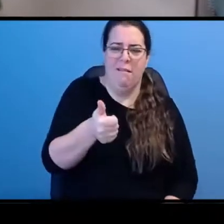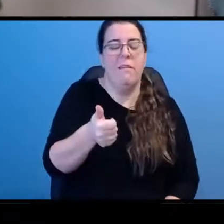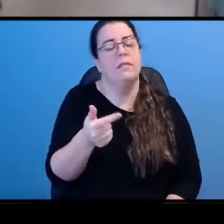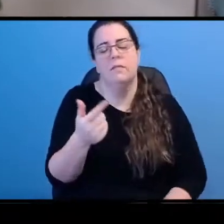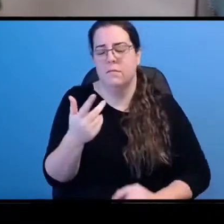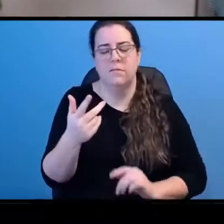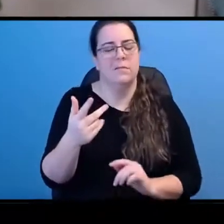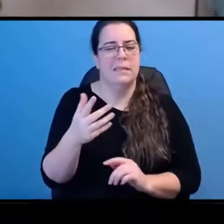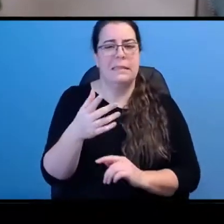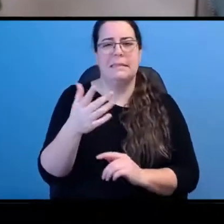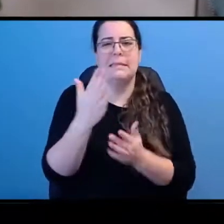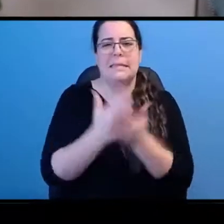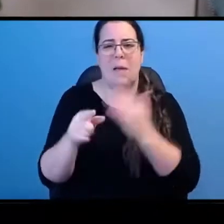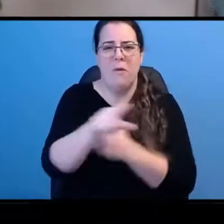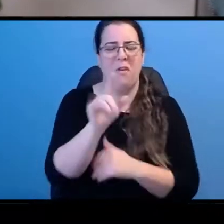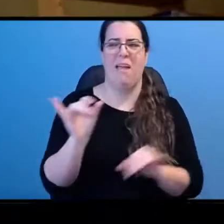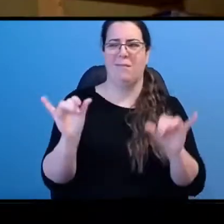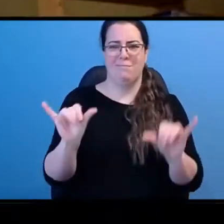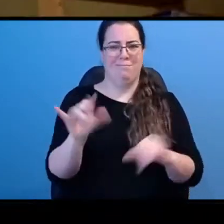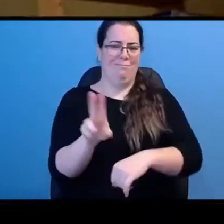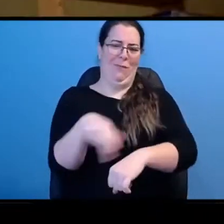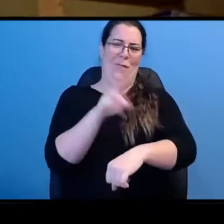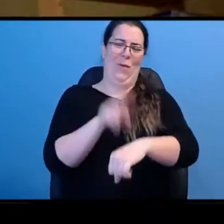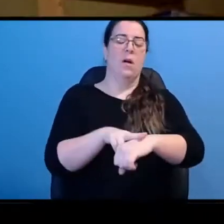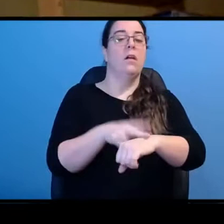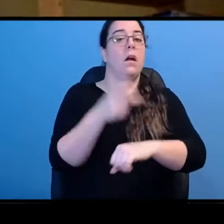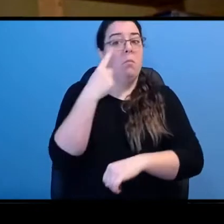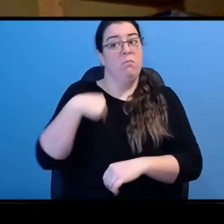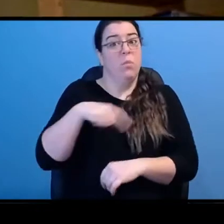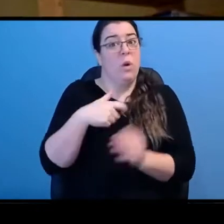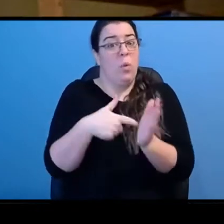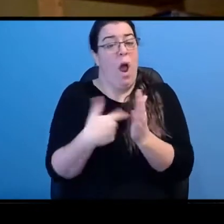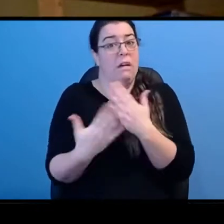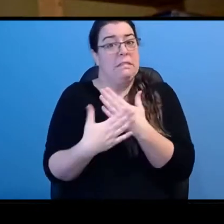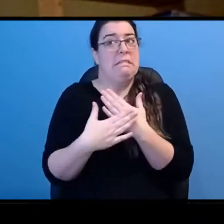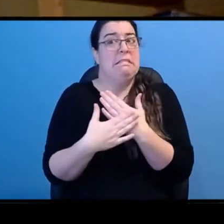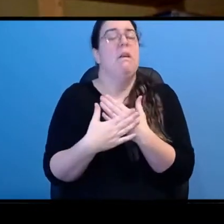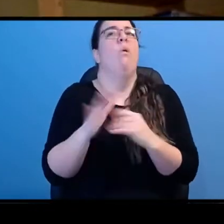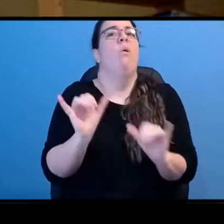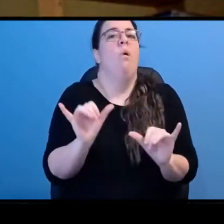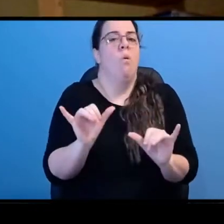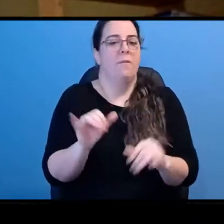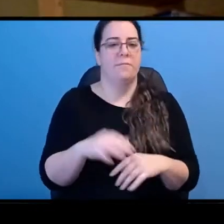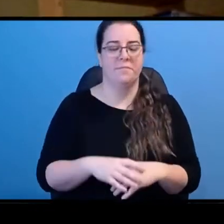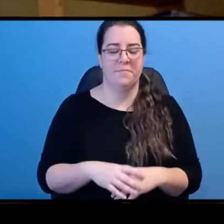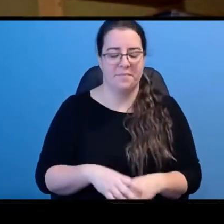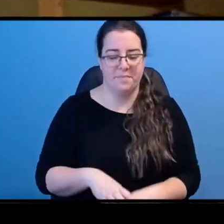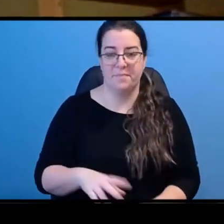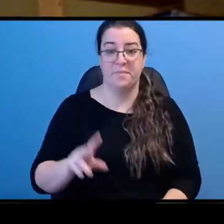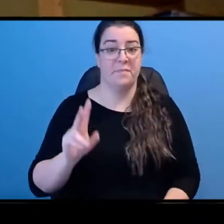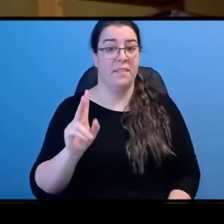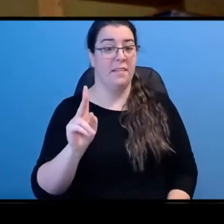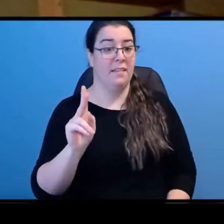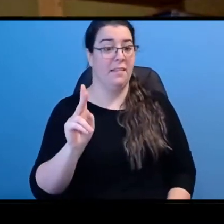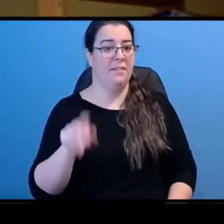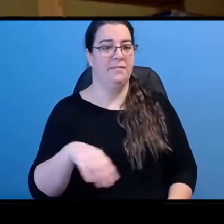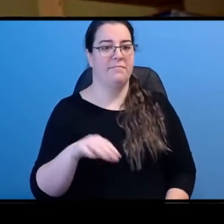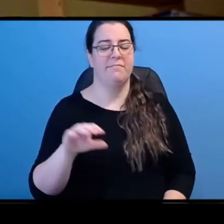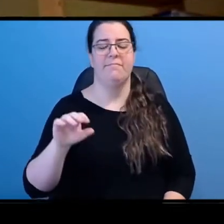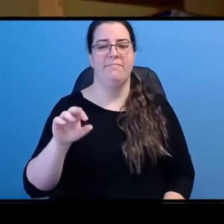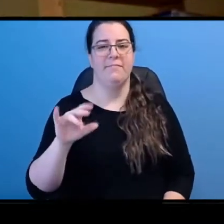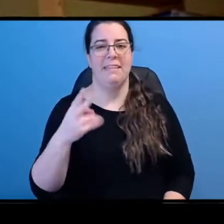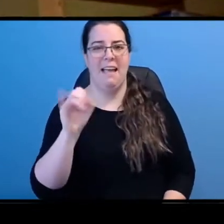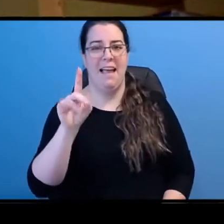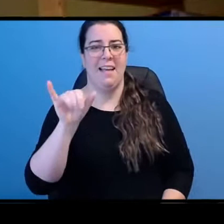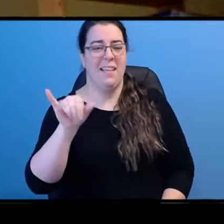while for these ones. Well, we've all done it where our telephone battery is going down, down, down. First you get the little green warning that you've got 20% left